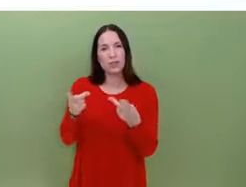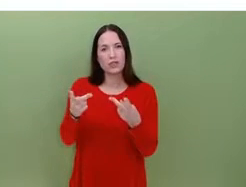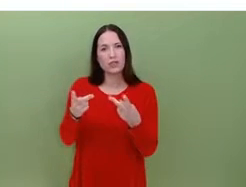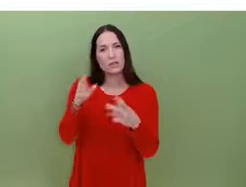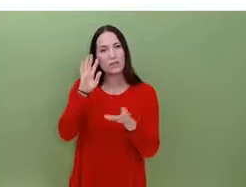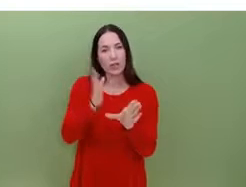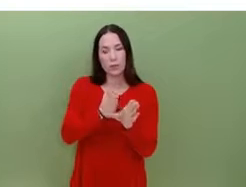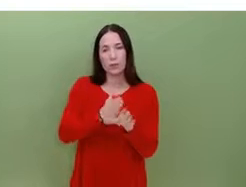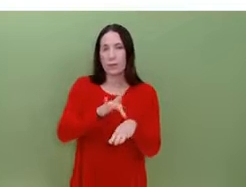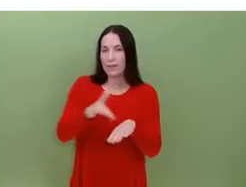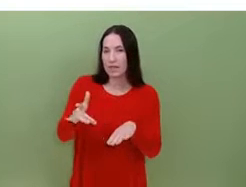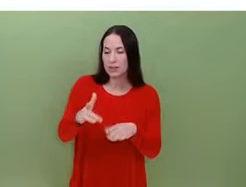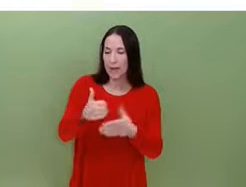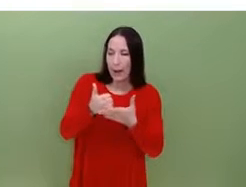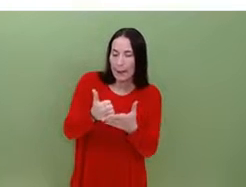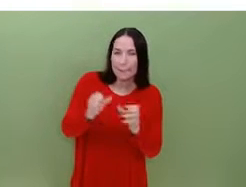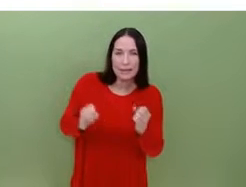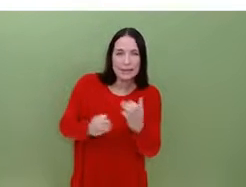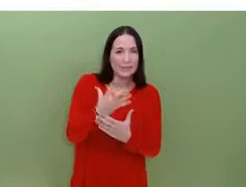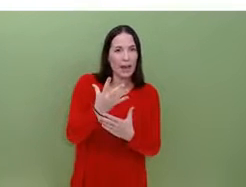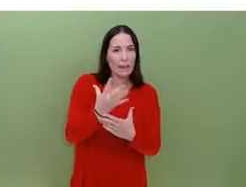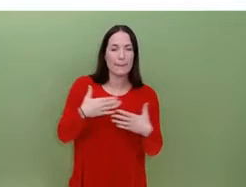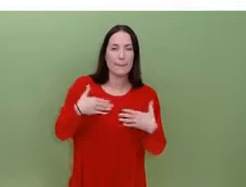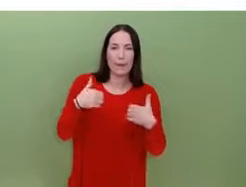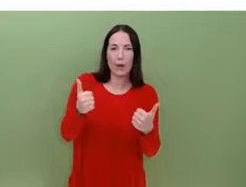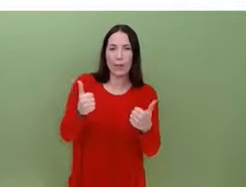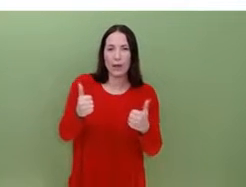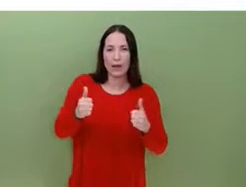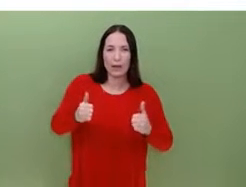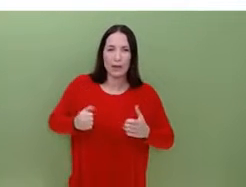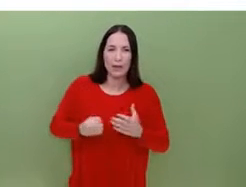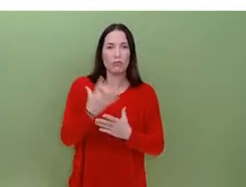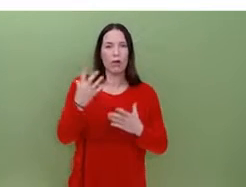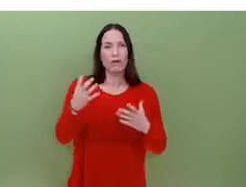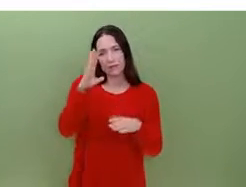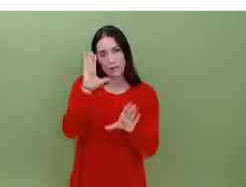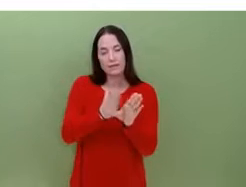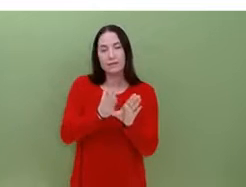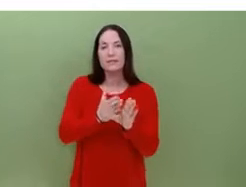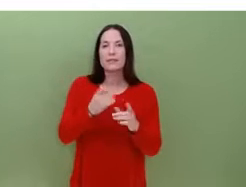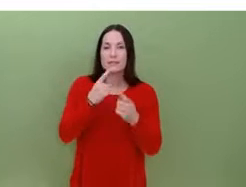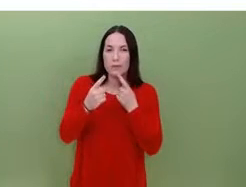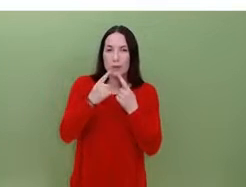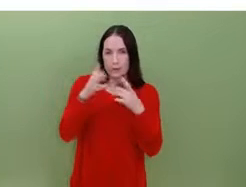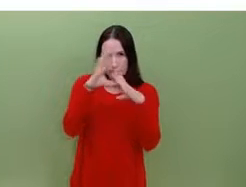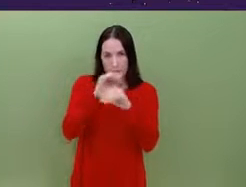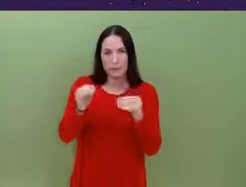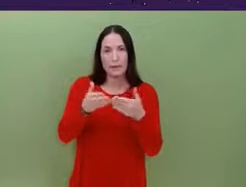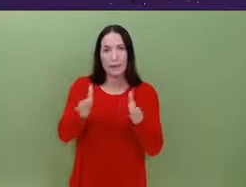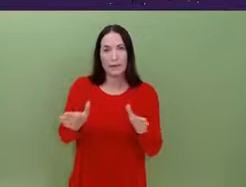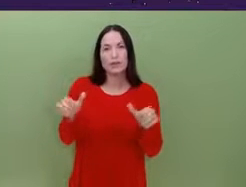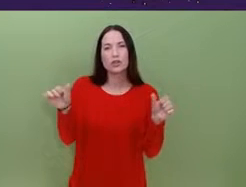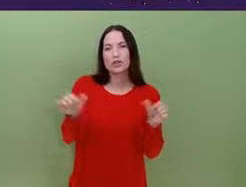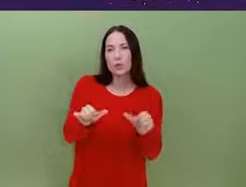help develop healthy, thriving communities with more psychologically informed public. So we're just going to play you a short clip now.